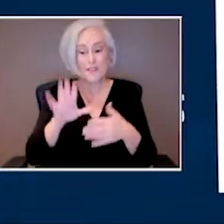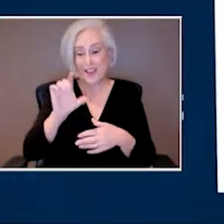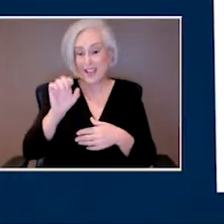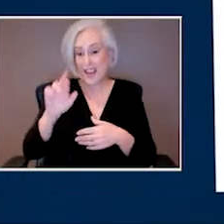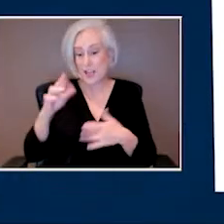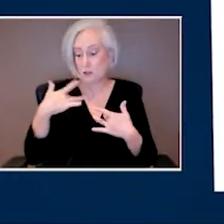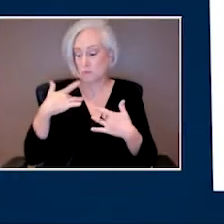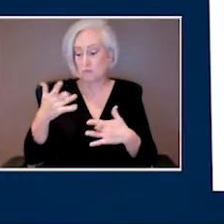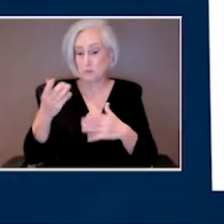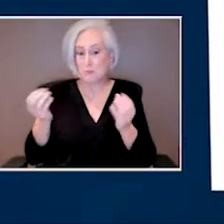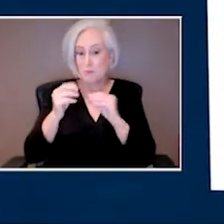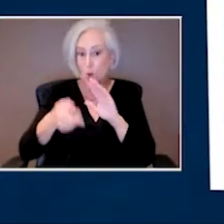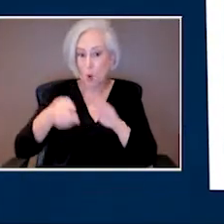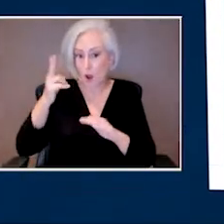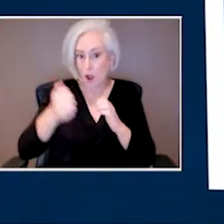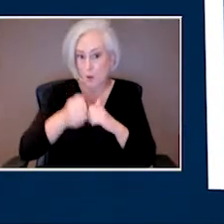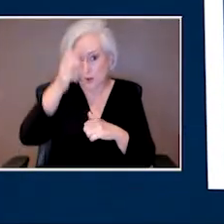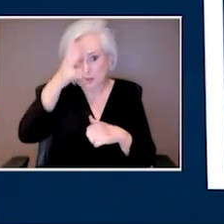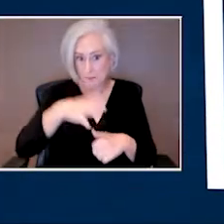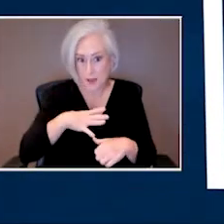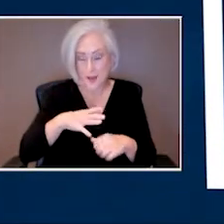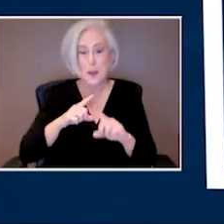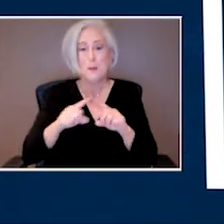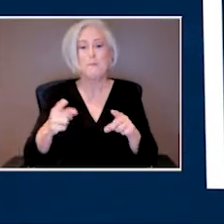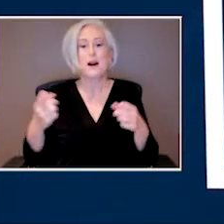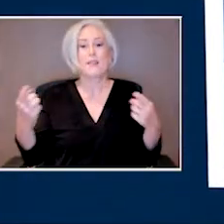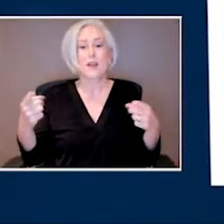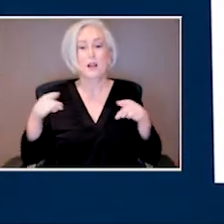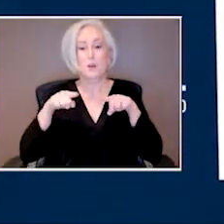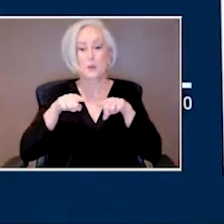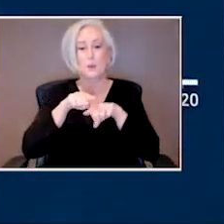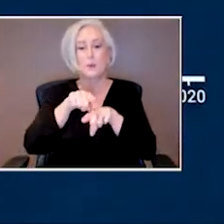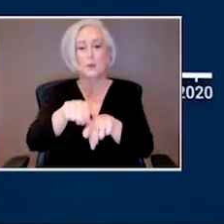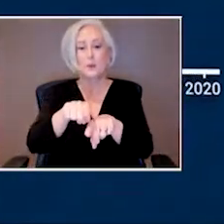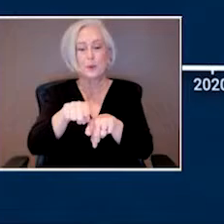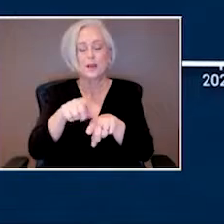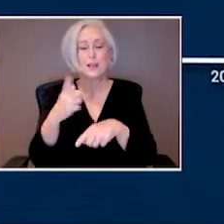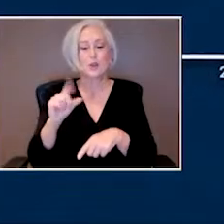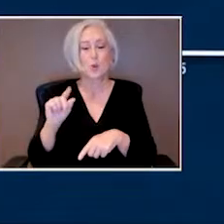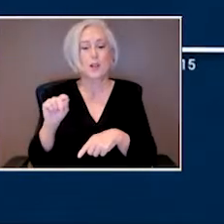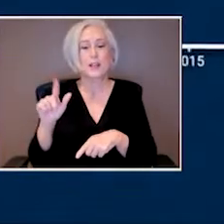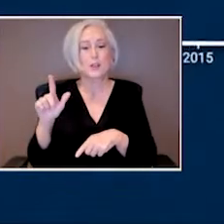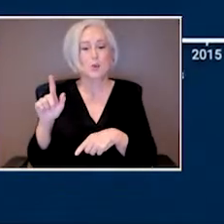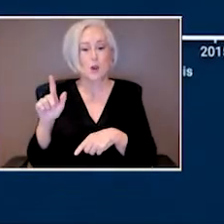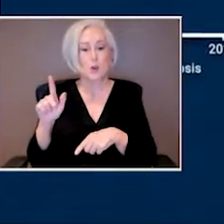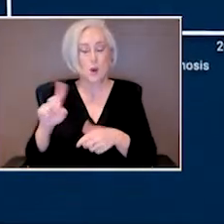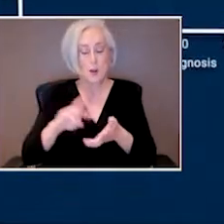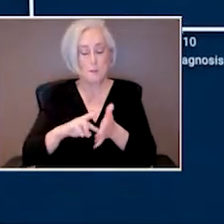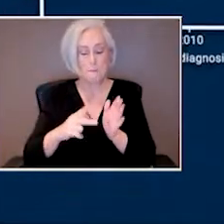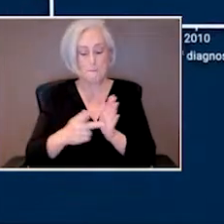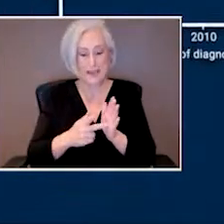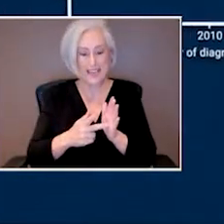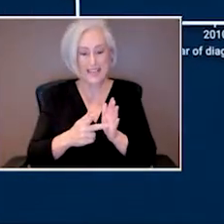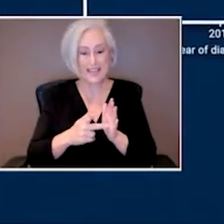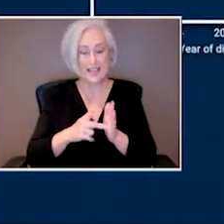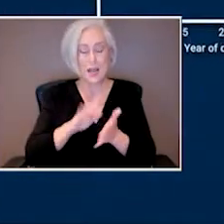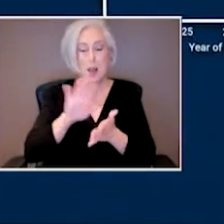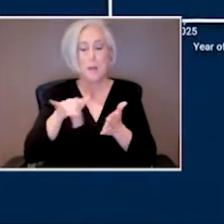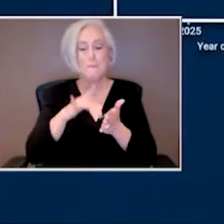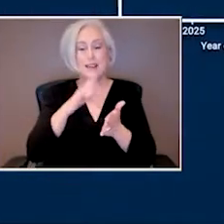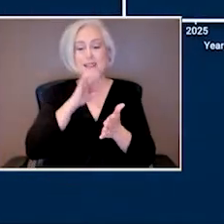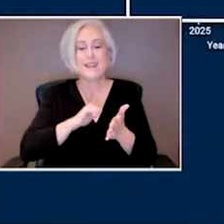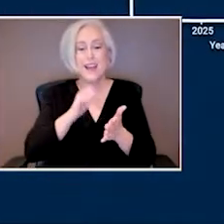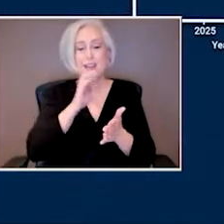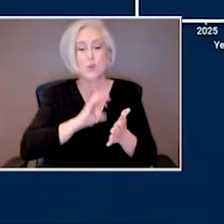men. But the two lines crossed in 2021, meaning middle-aged women now have a slightly higher risk of developing